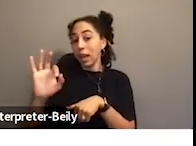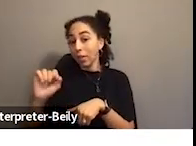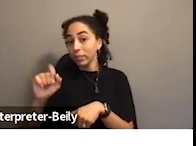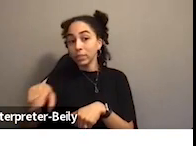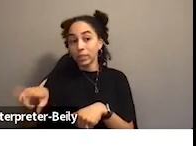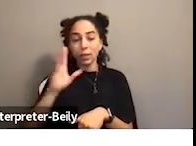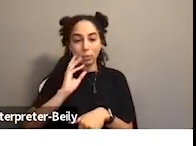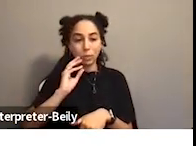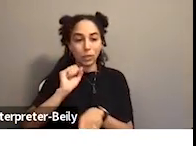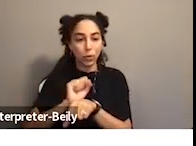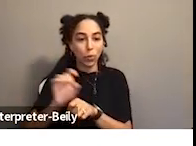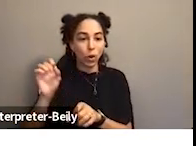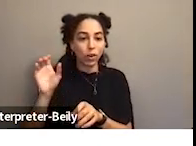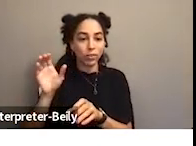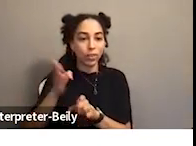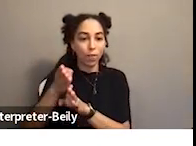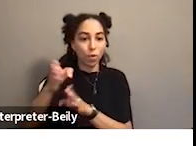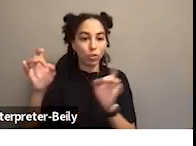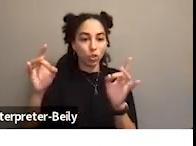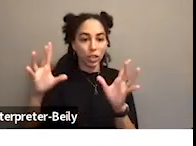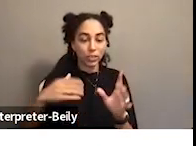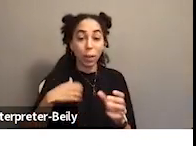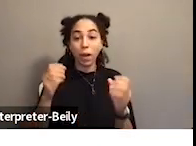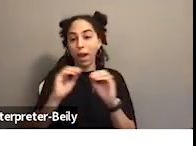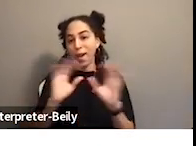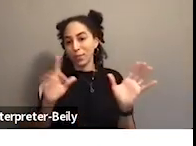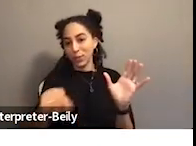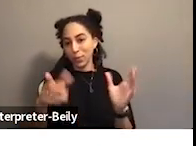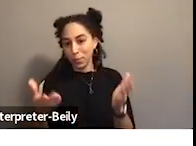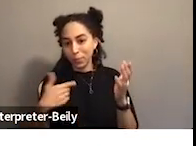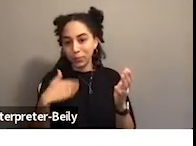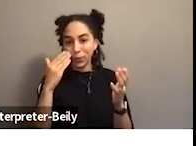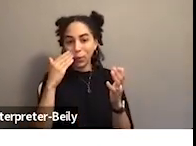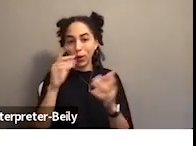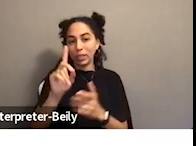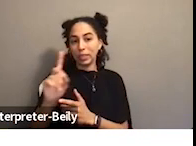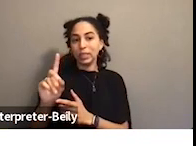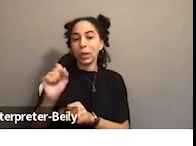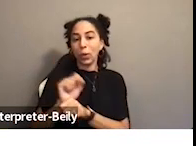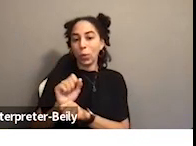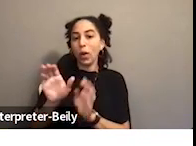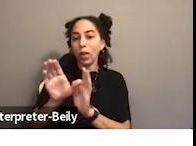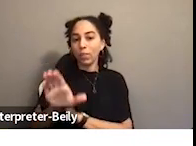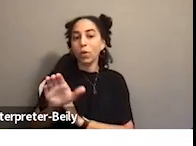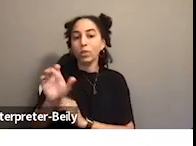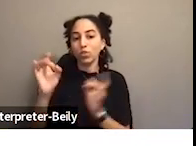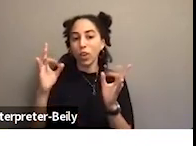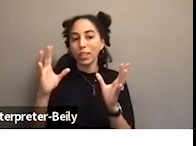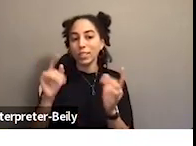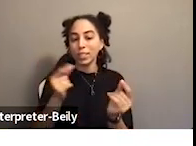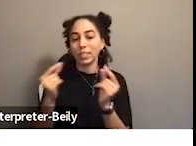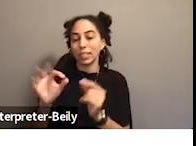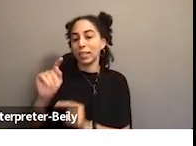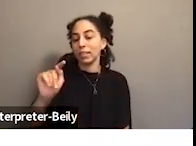experiencing workforce crisis. Obviously, many of you are probably aware of the DD Workforce Crisis Task Force. They